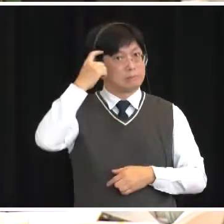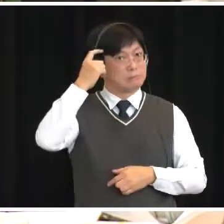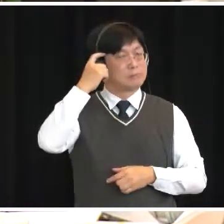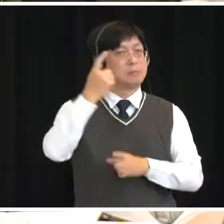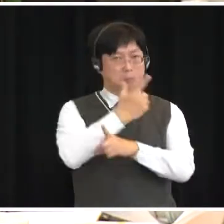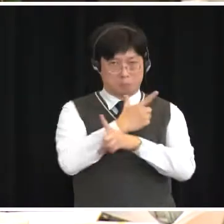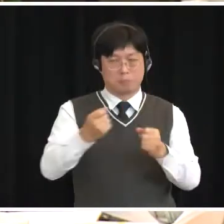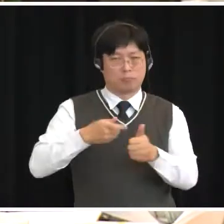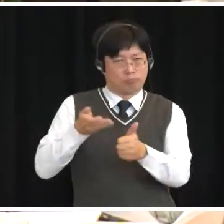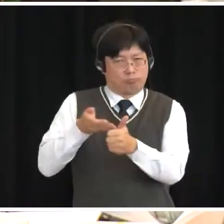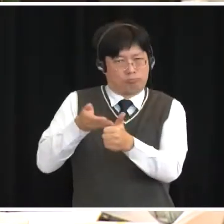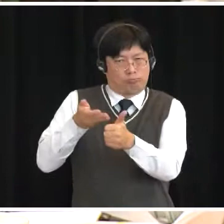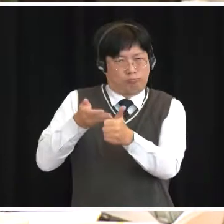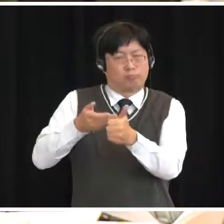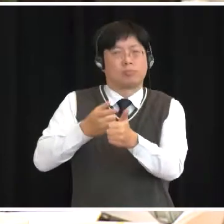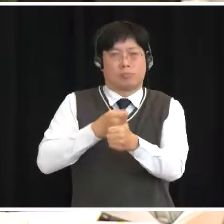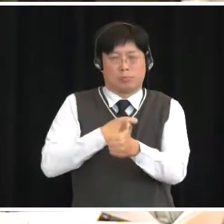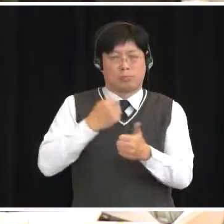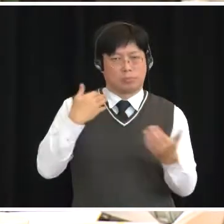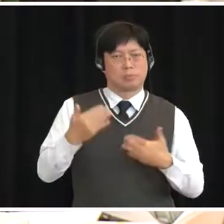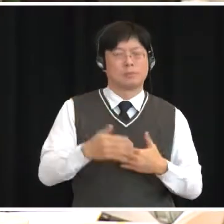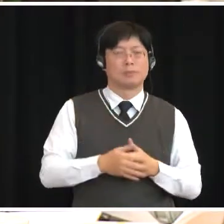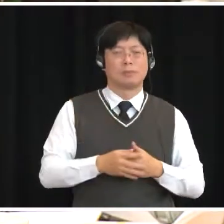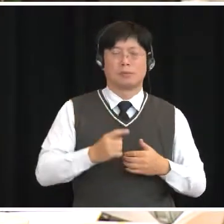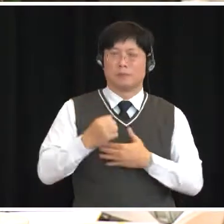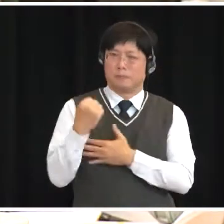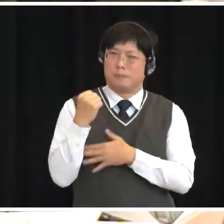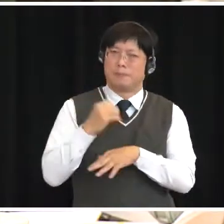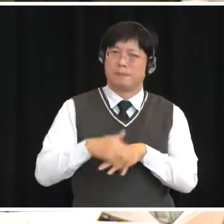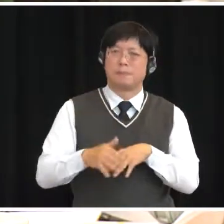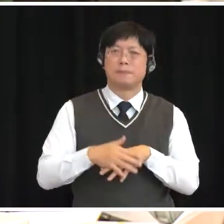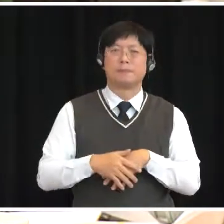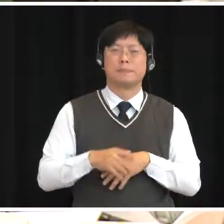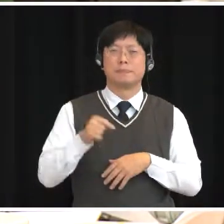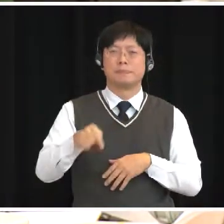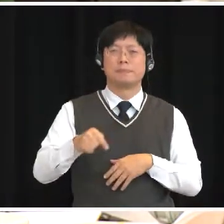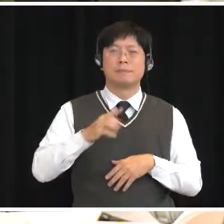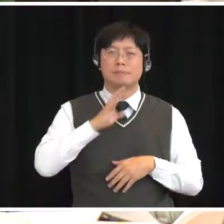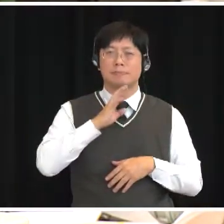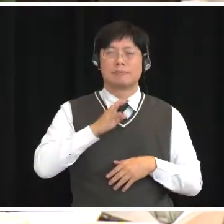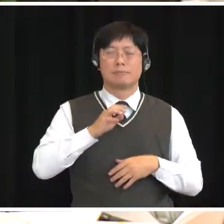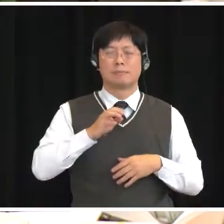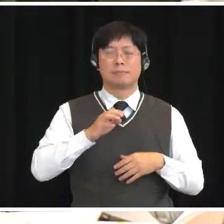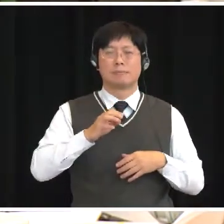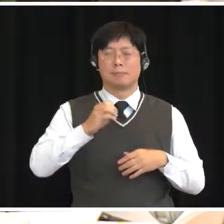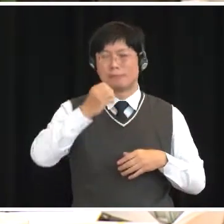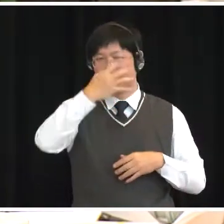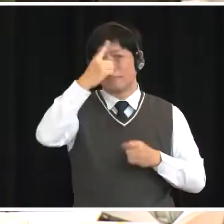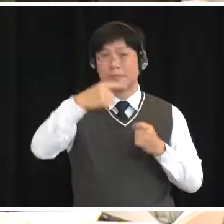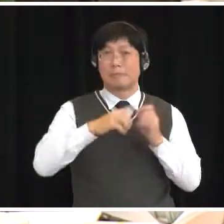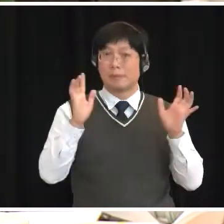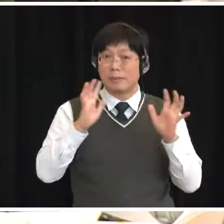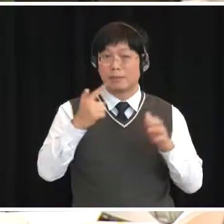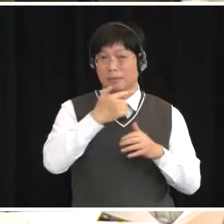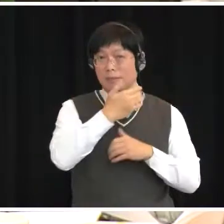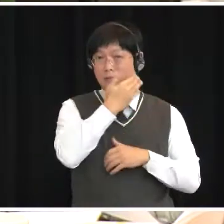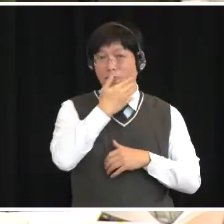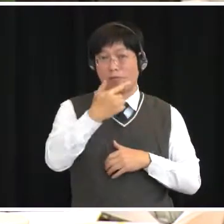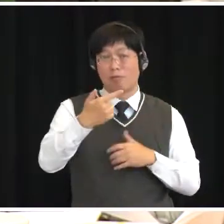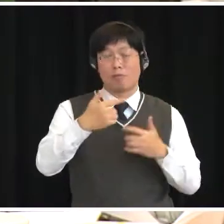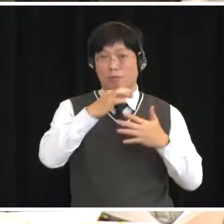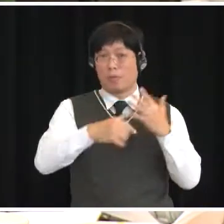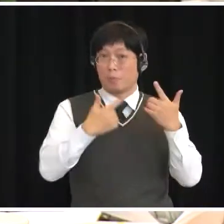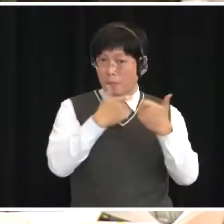in rendering services to the child must receive training about the best interest of the